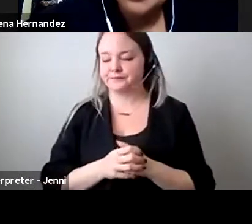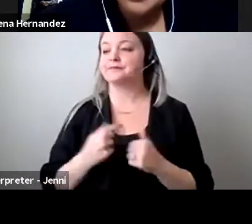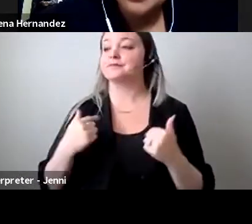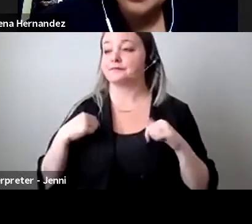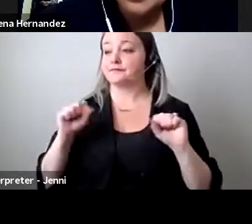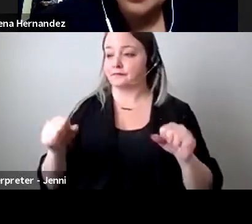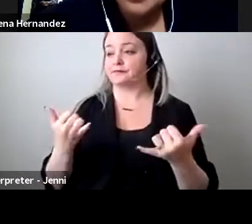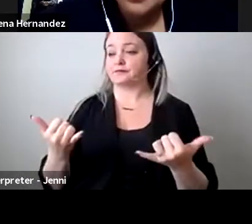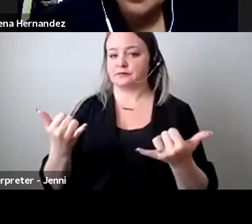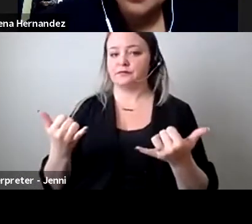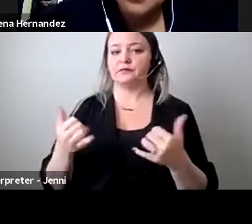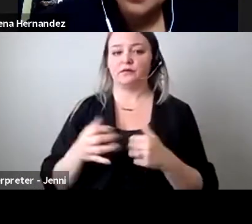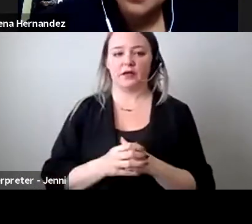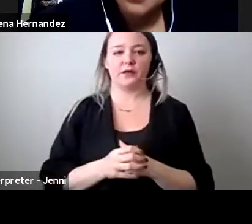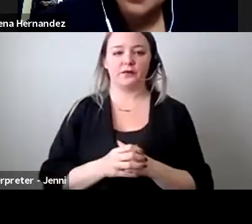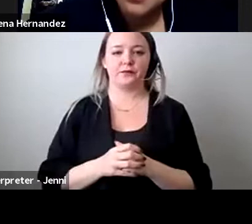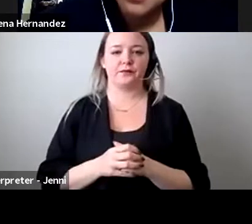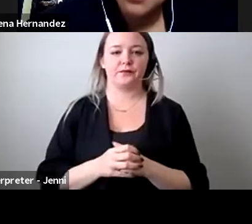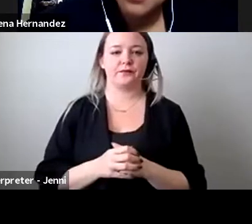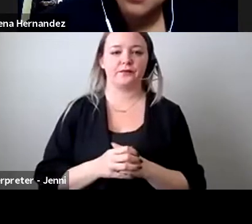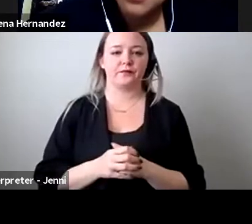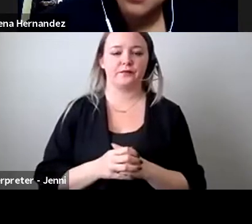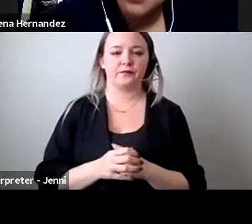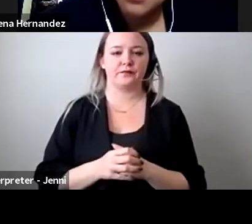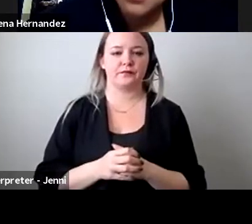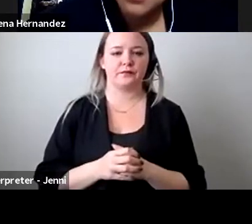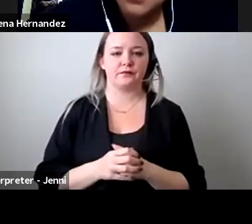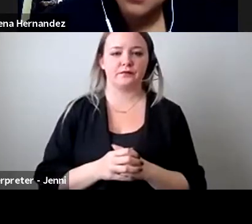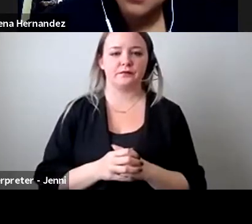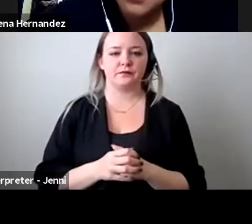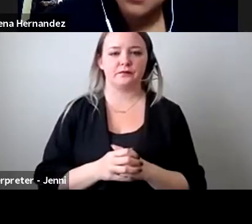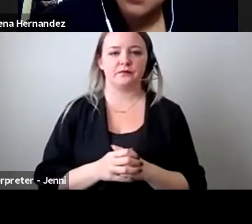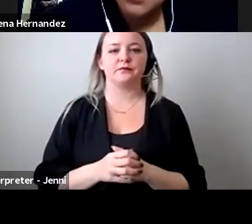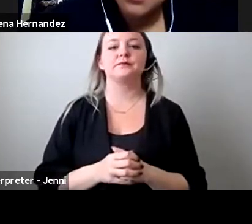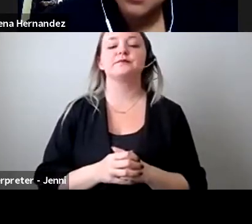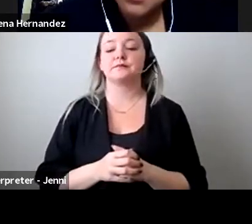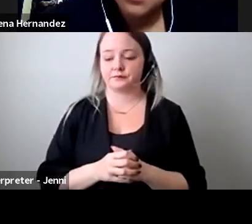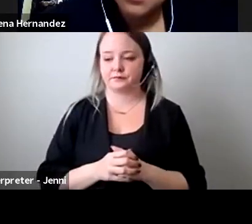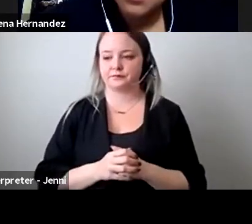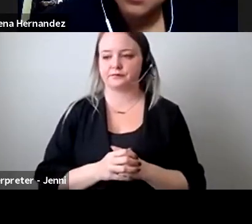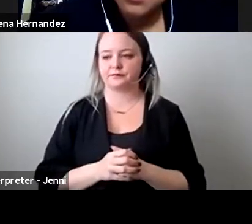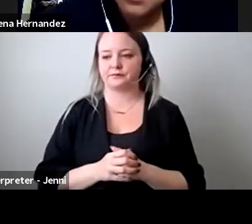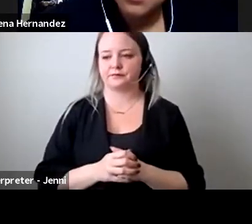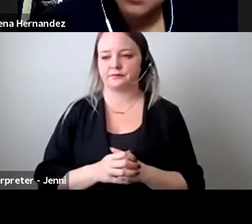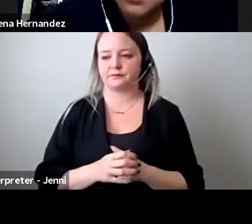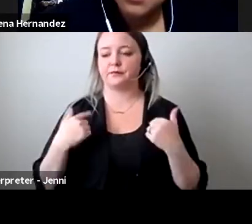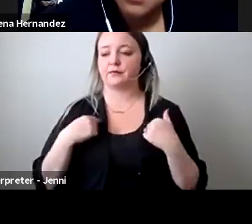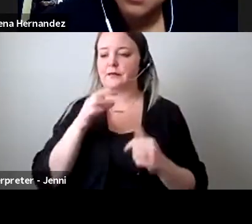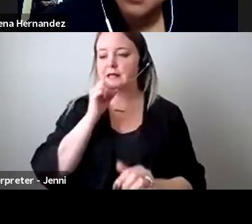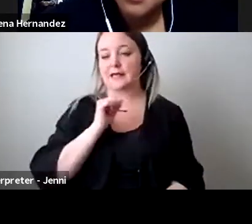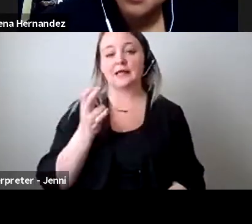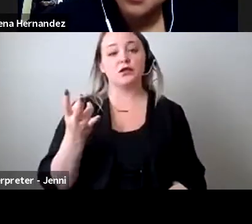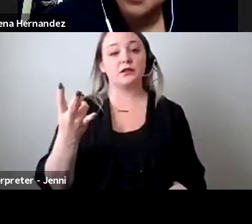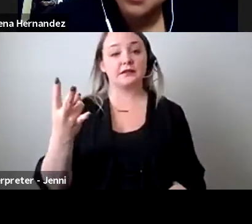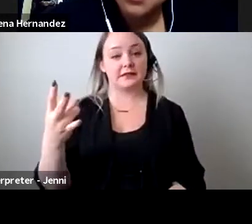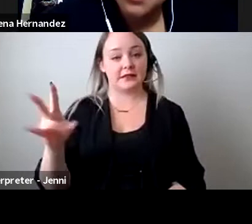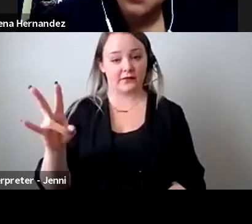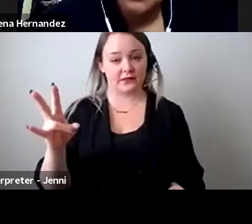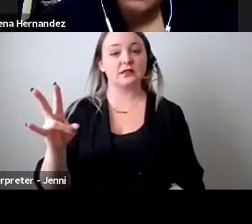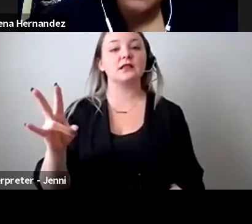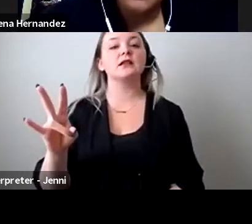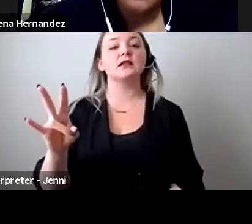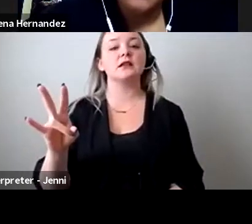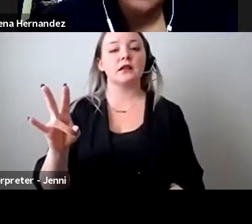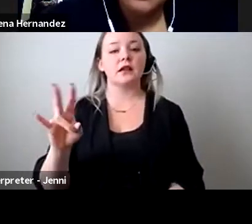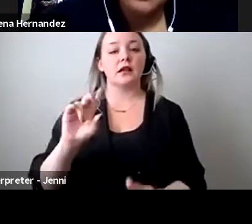now. Thank you so much. I was 17 when I got pregnant, but somebody who I